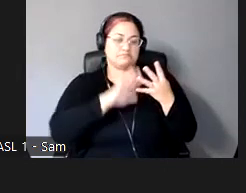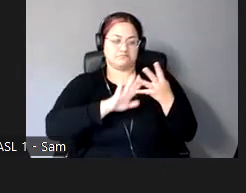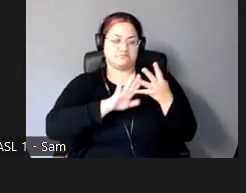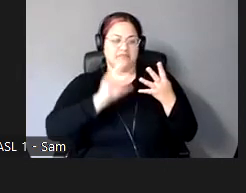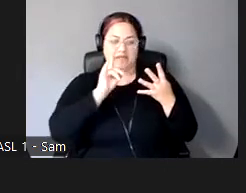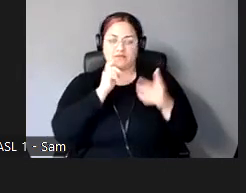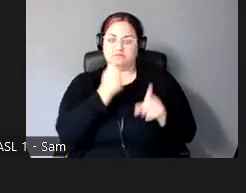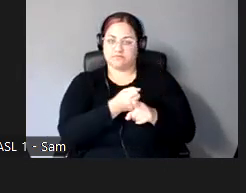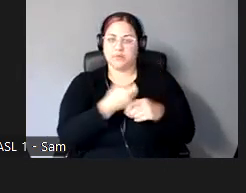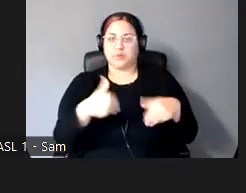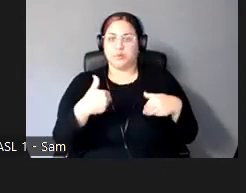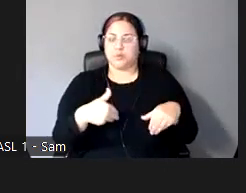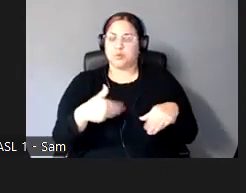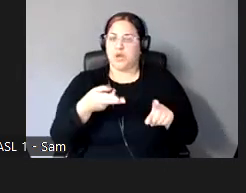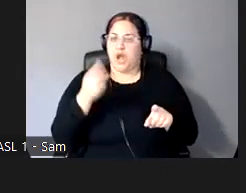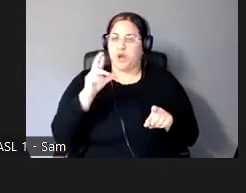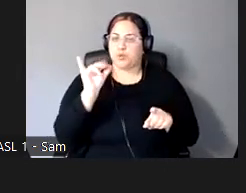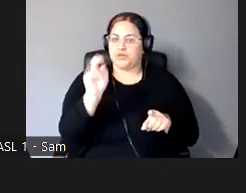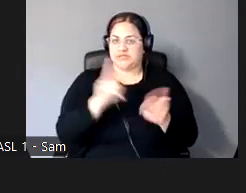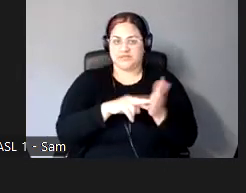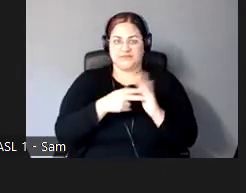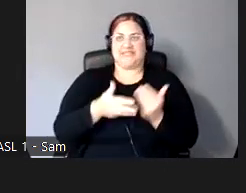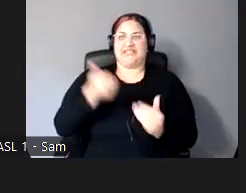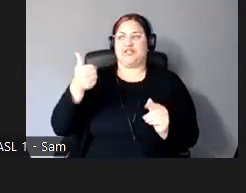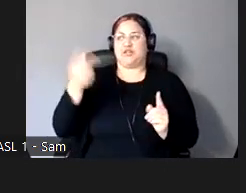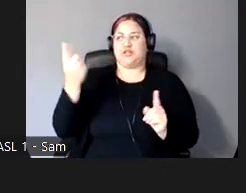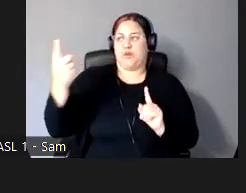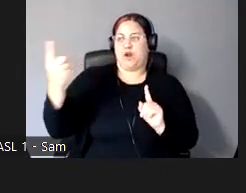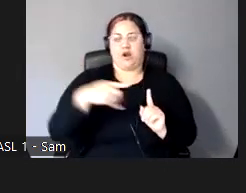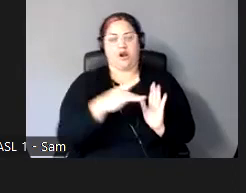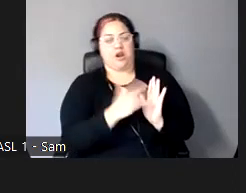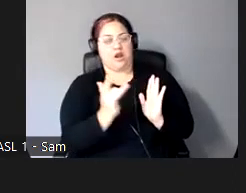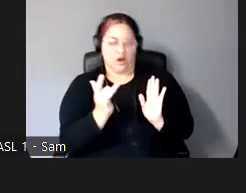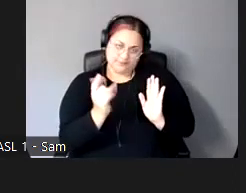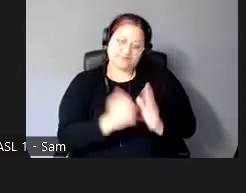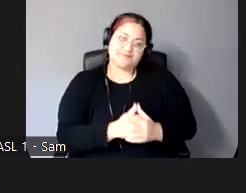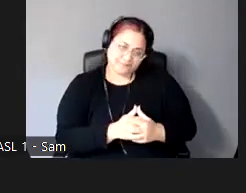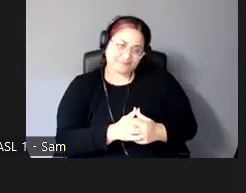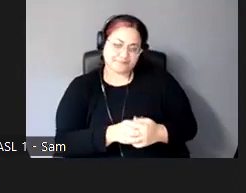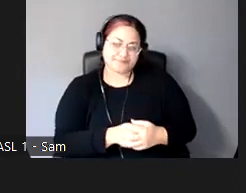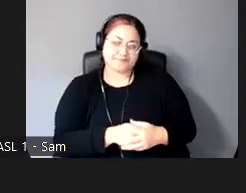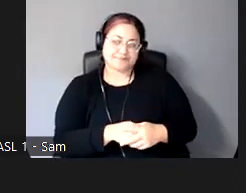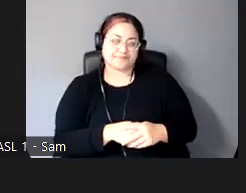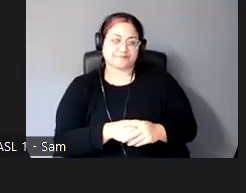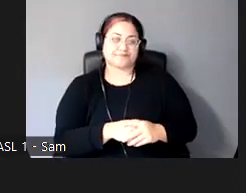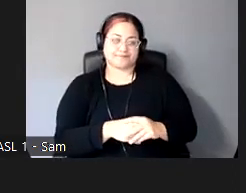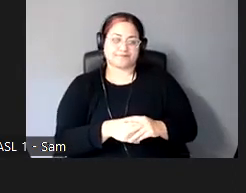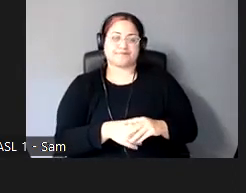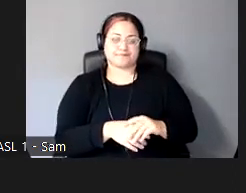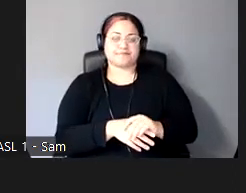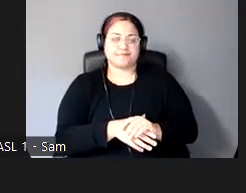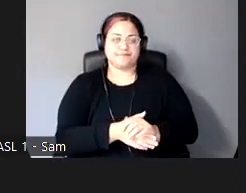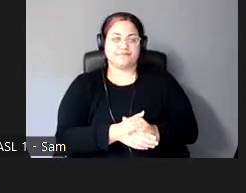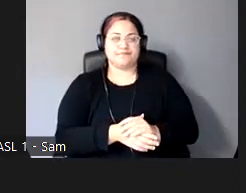And in some cases, those are who are abusive, maybe, as I indicated, maybe dependent on another older adult